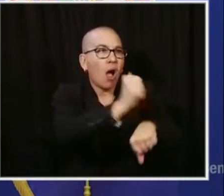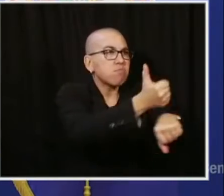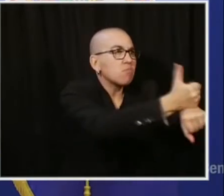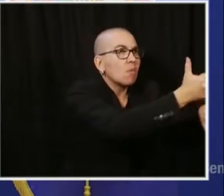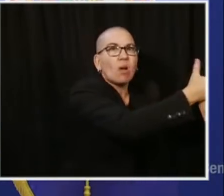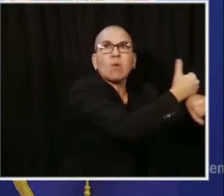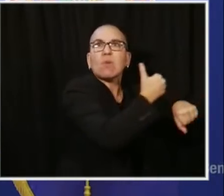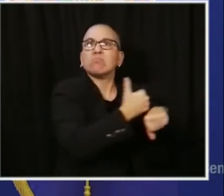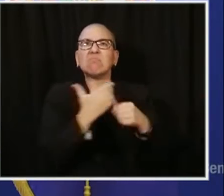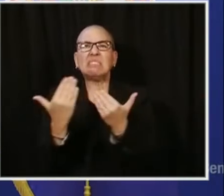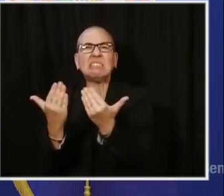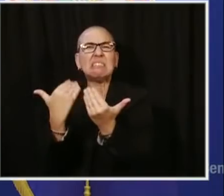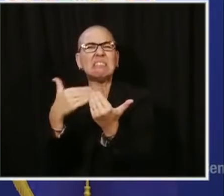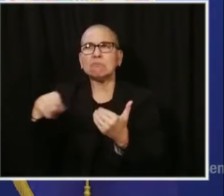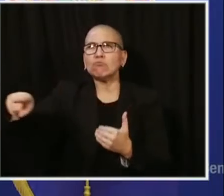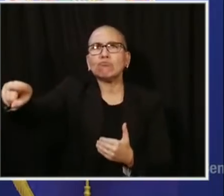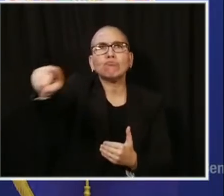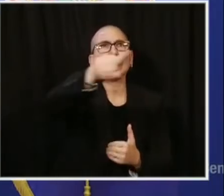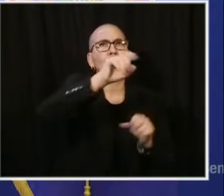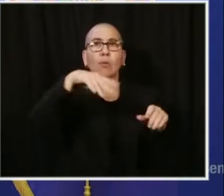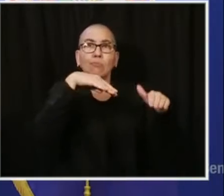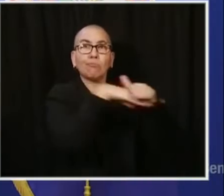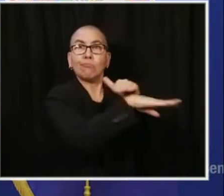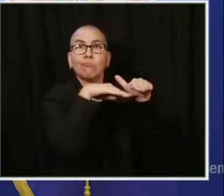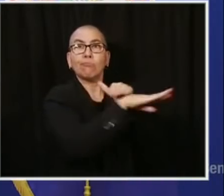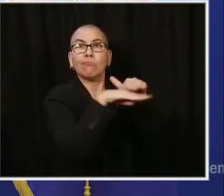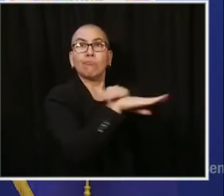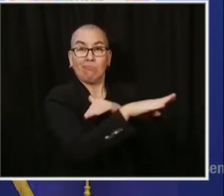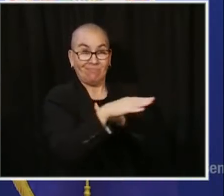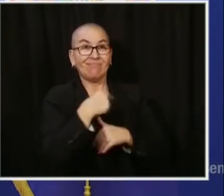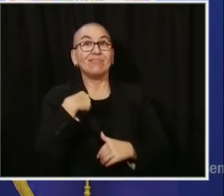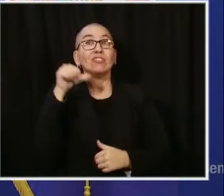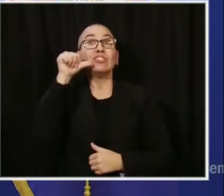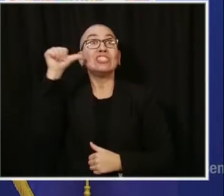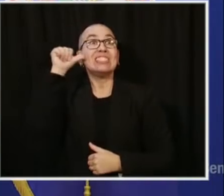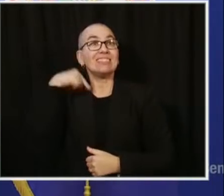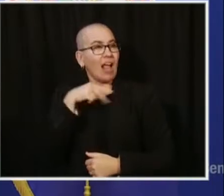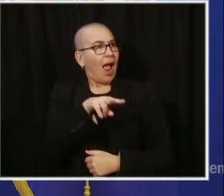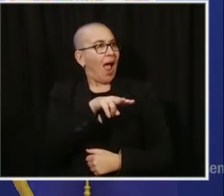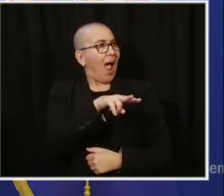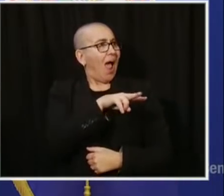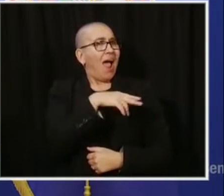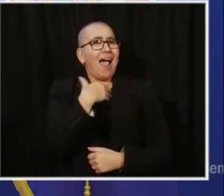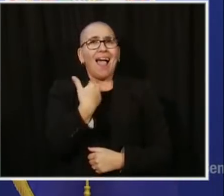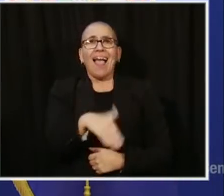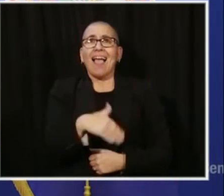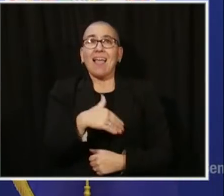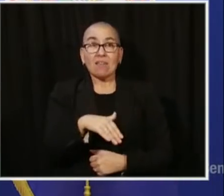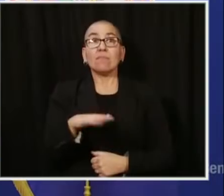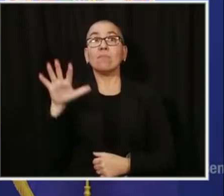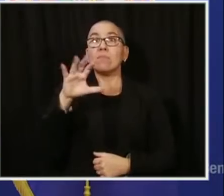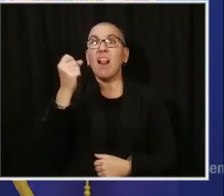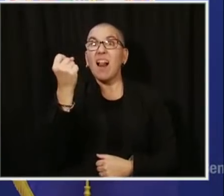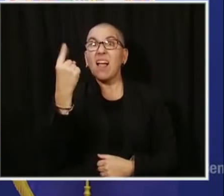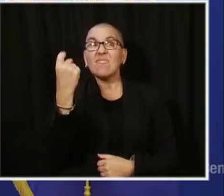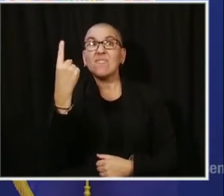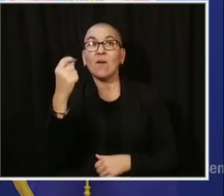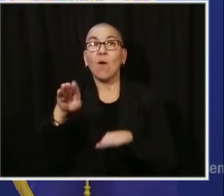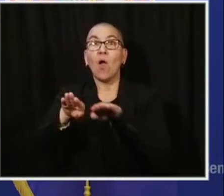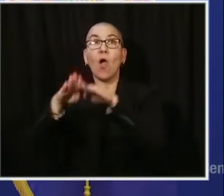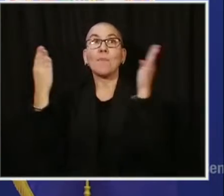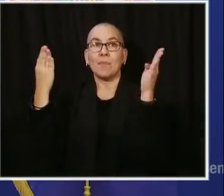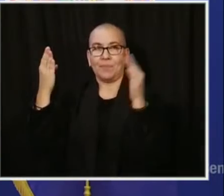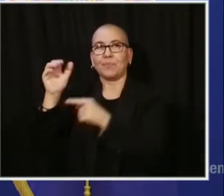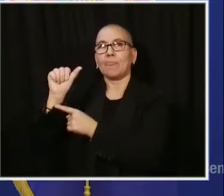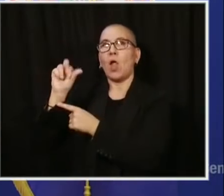ask, and we saw this yesterday with our new lab at the Civic Center in Minneapolis, we'll have 11 opening up at armories across the state. We're trying